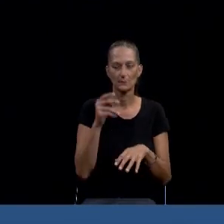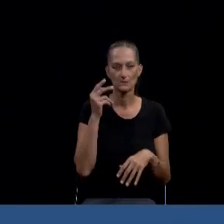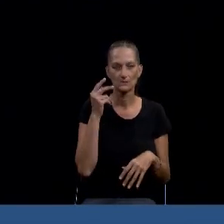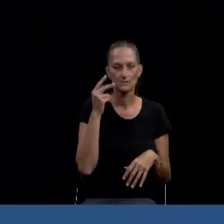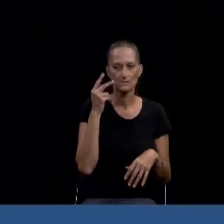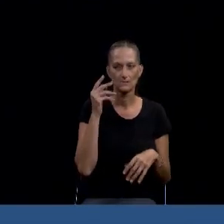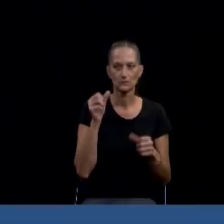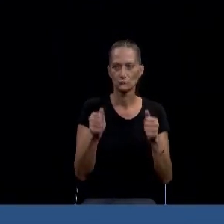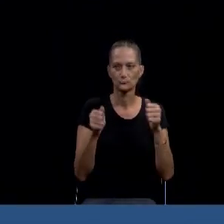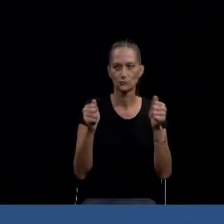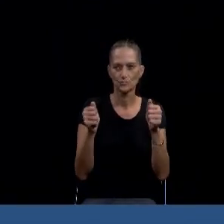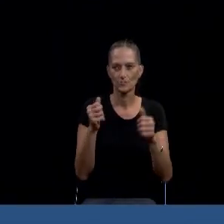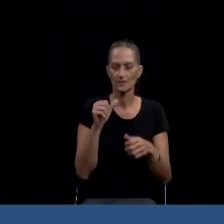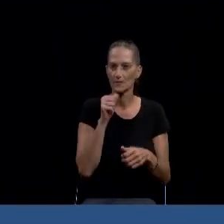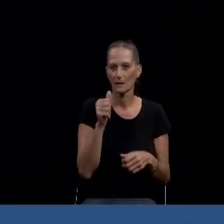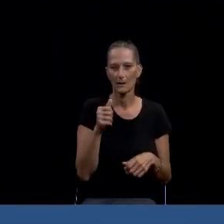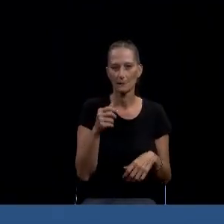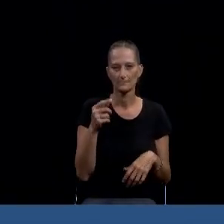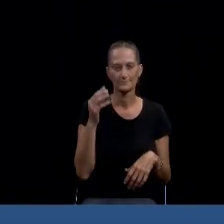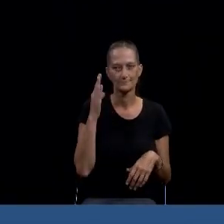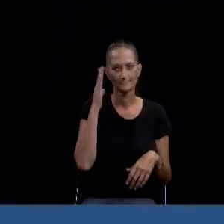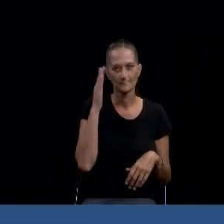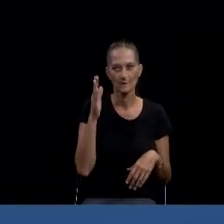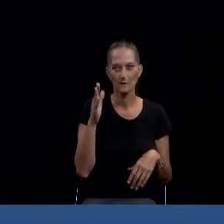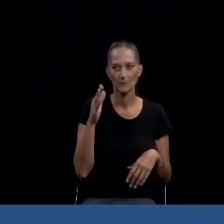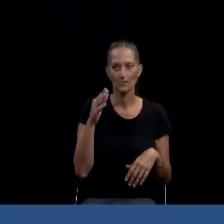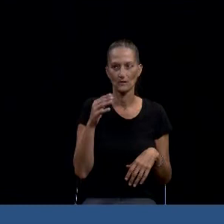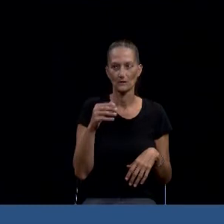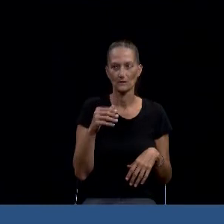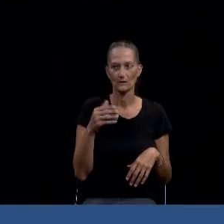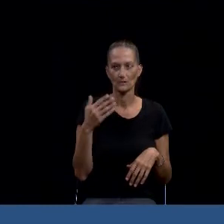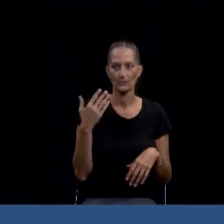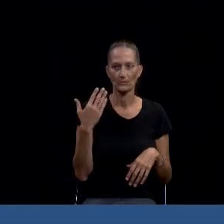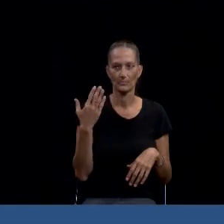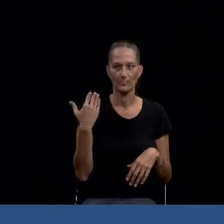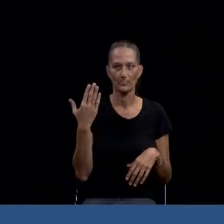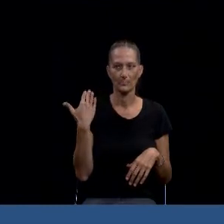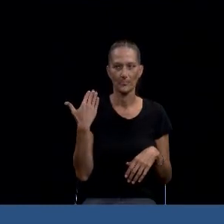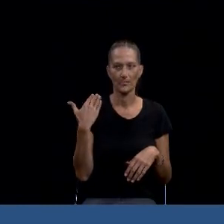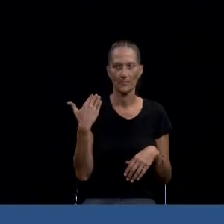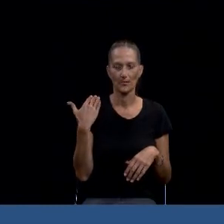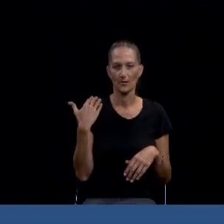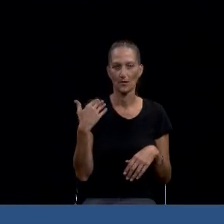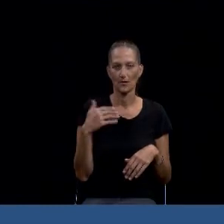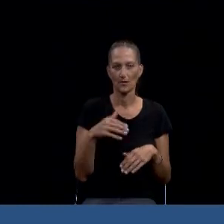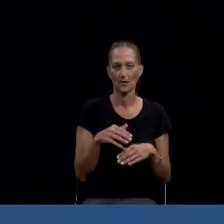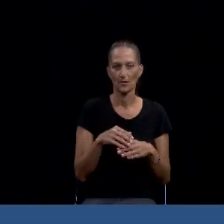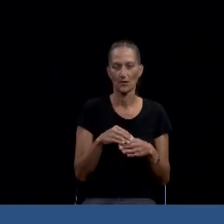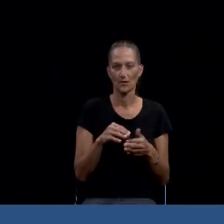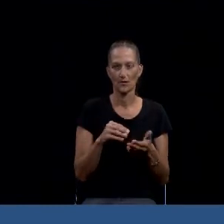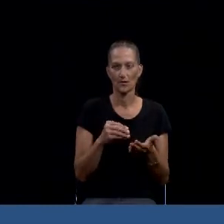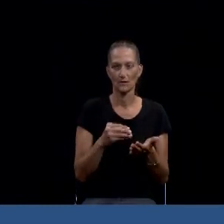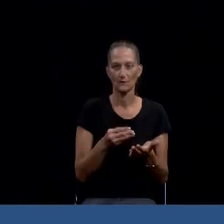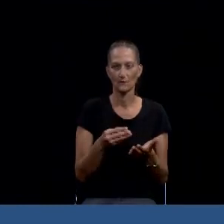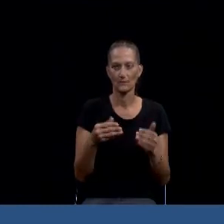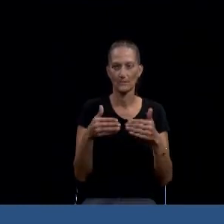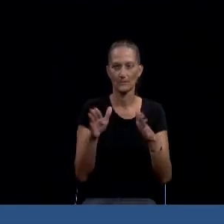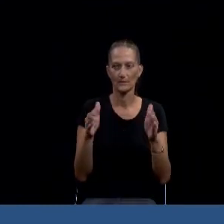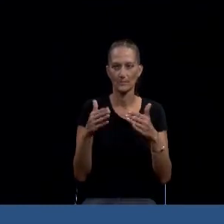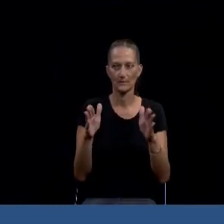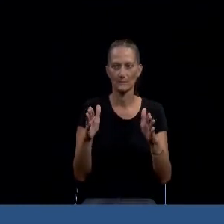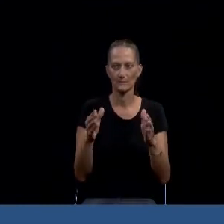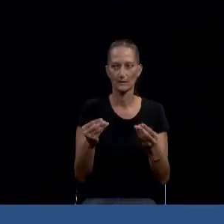former public housing property. My intent is to set a standard for affordable housing in Waco, and